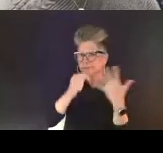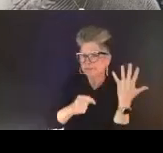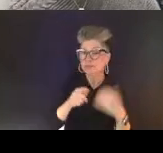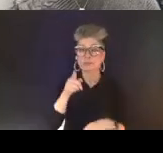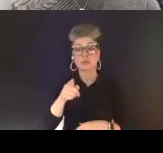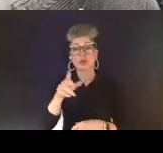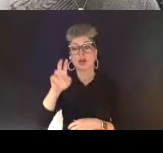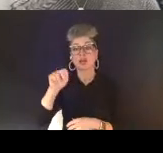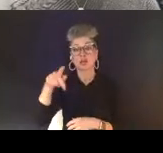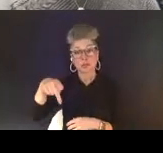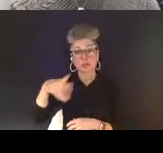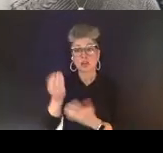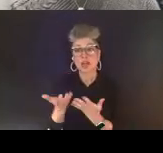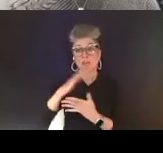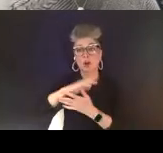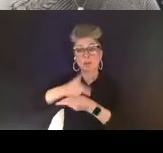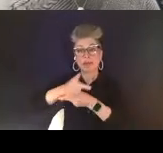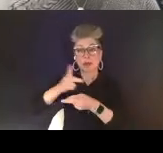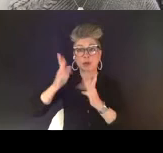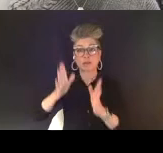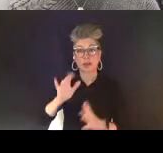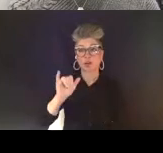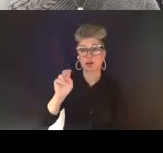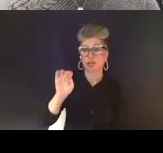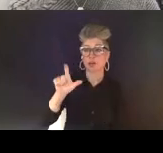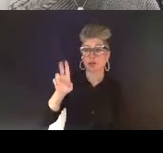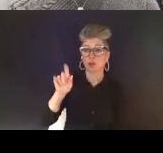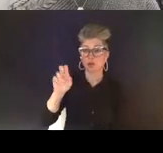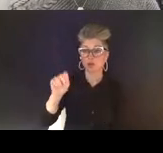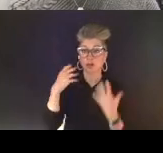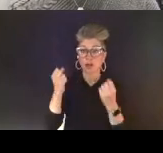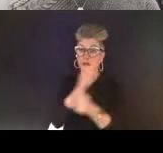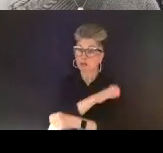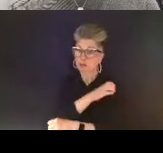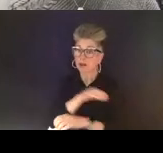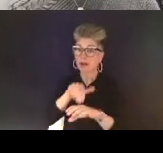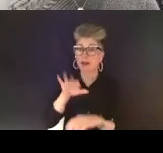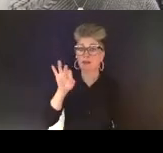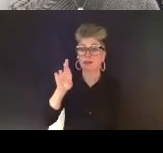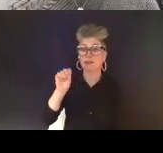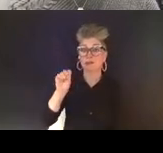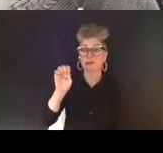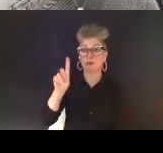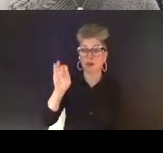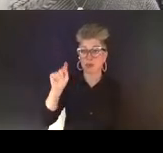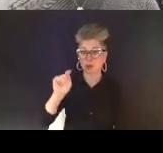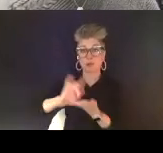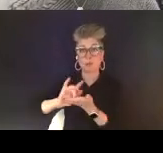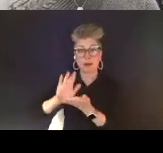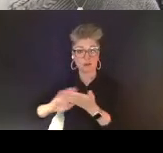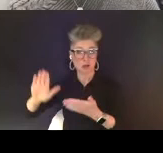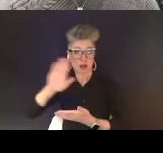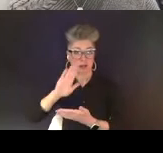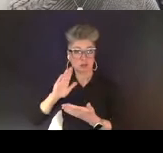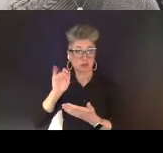nurse practitioner and a primary care provider at the Inclusion Health Clinic at Froedtert Medical College of Wisconsin. And I'm going to let you,